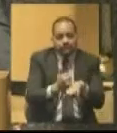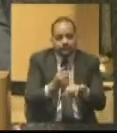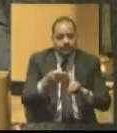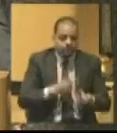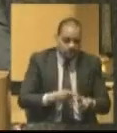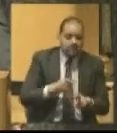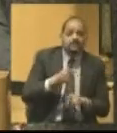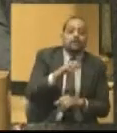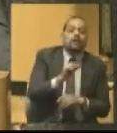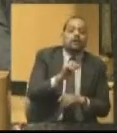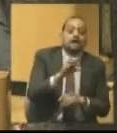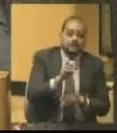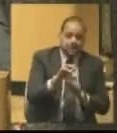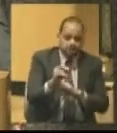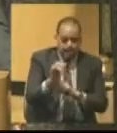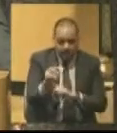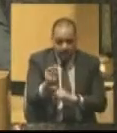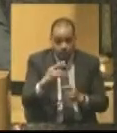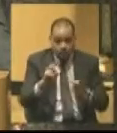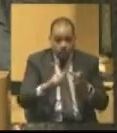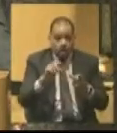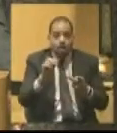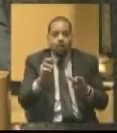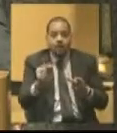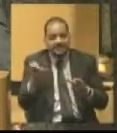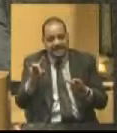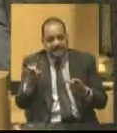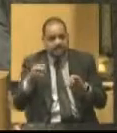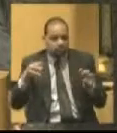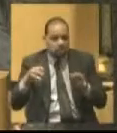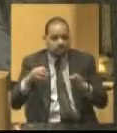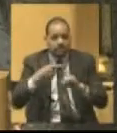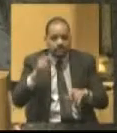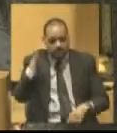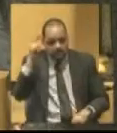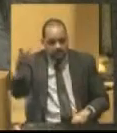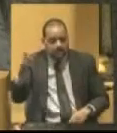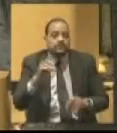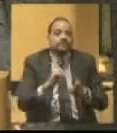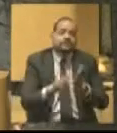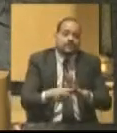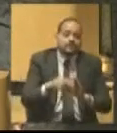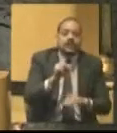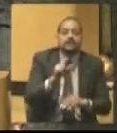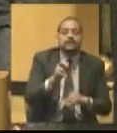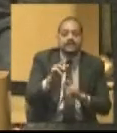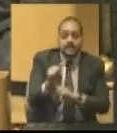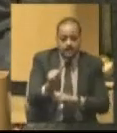8th War Department instructions. Unlike the Sea Islands and Fortress Monroe, the Louisiana slaveholders did not all flee